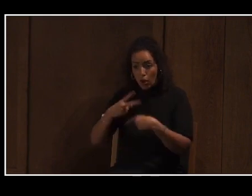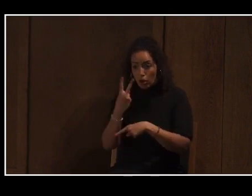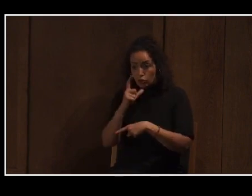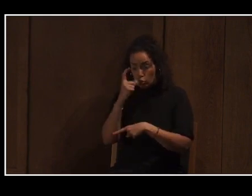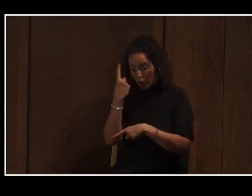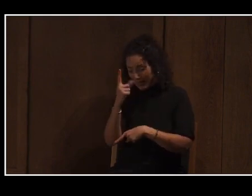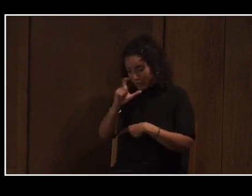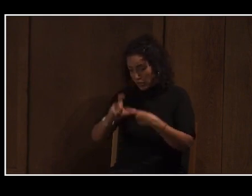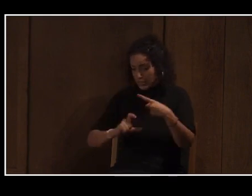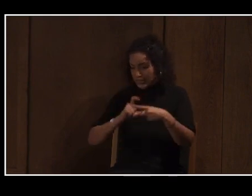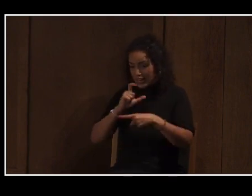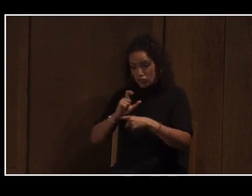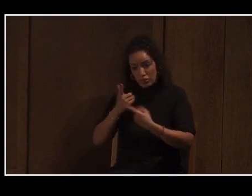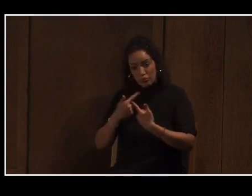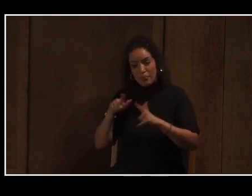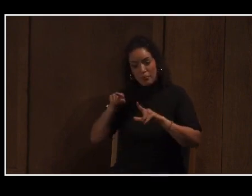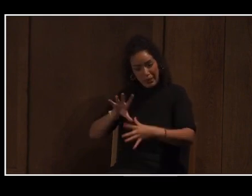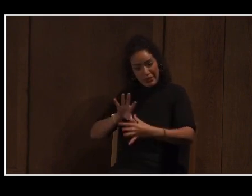Renaissance moment from time. Yeah,